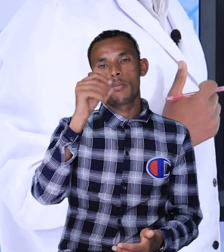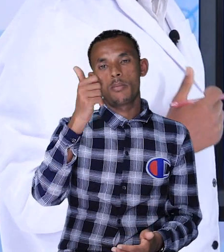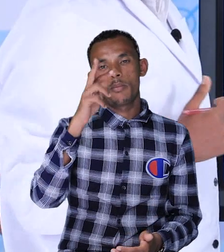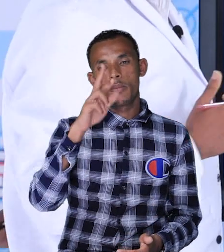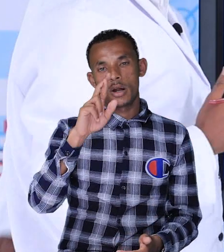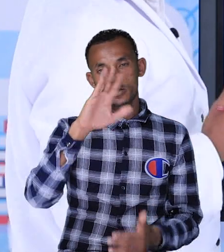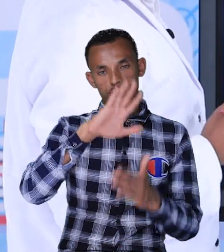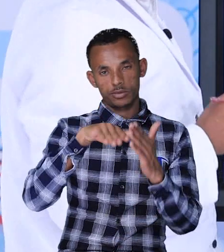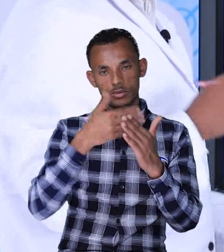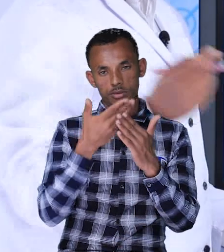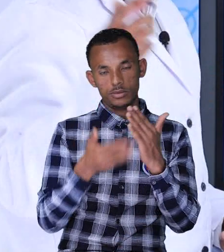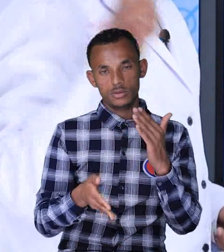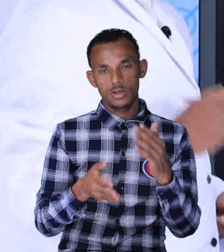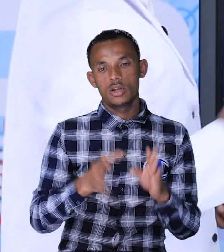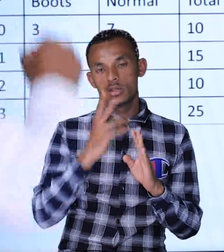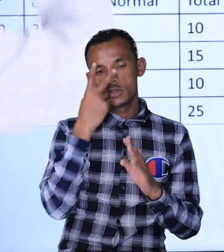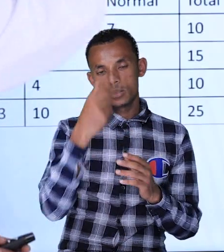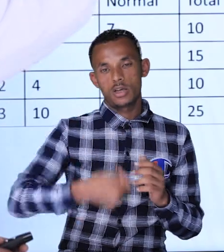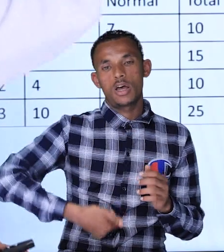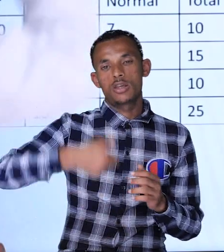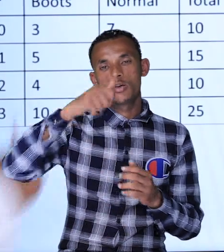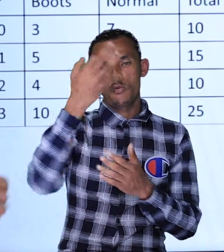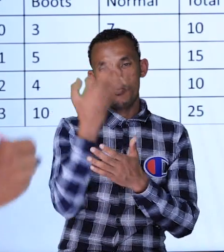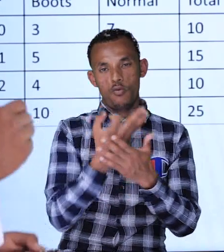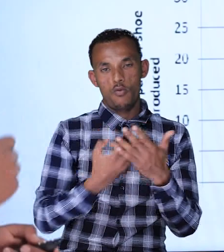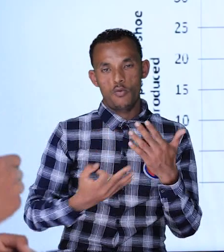form. Now let's see the other form.